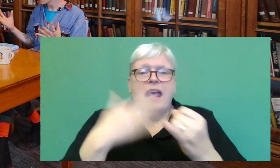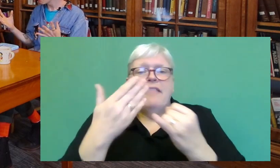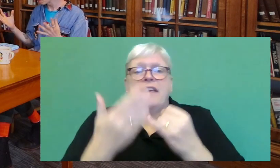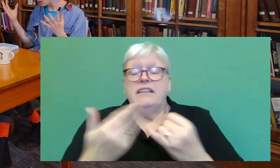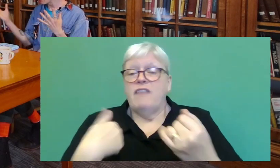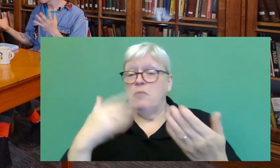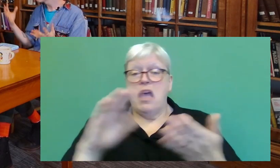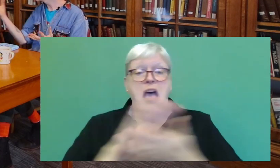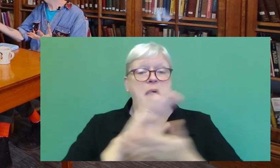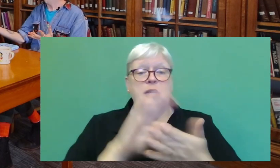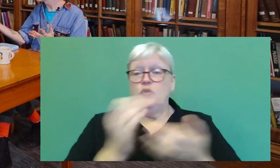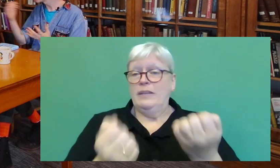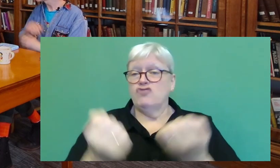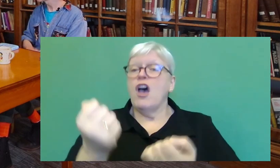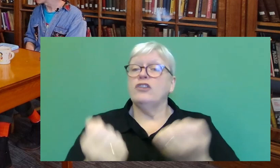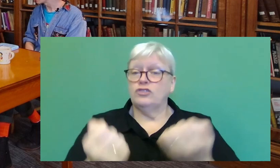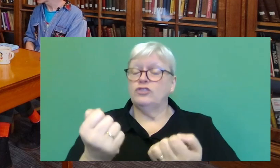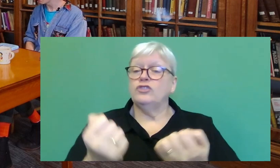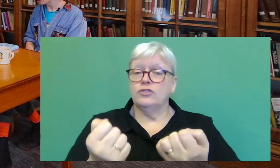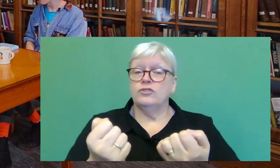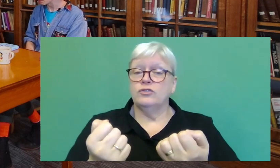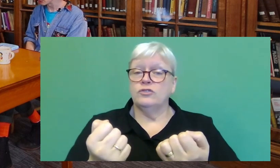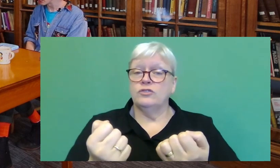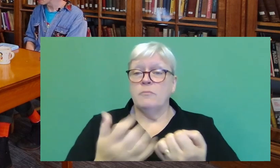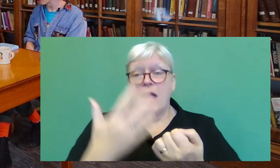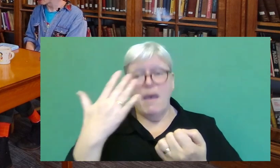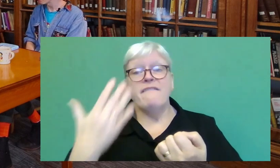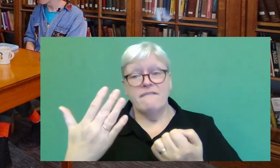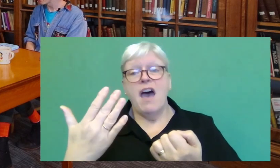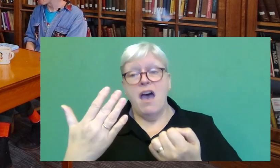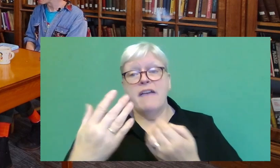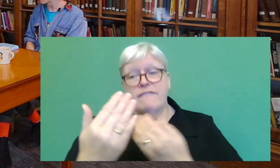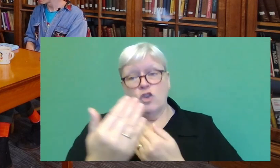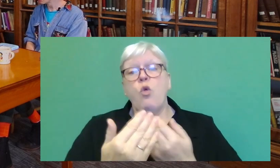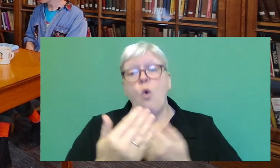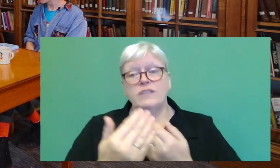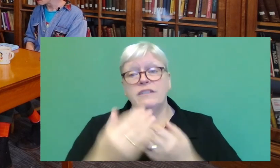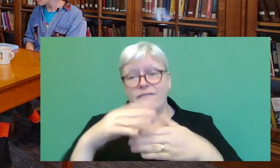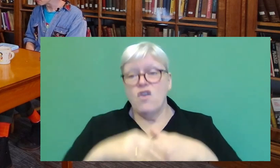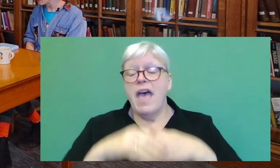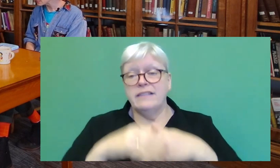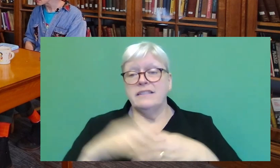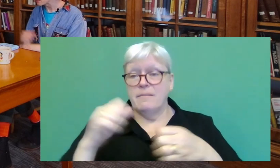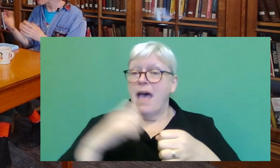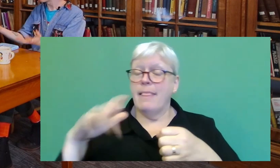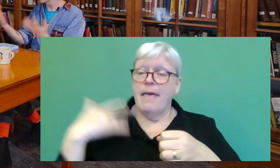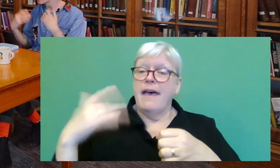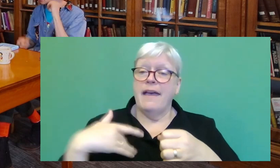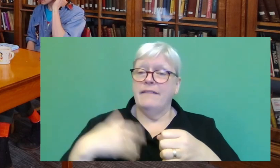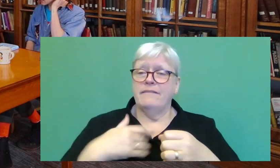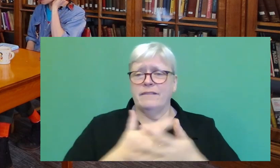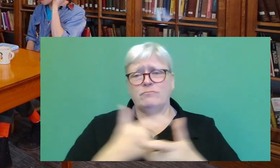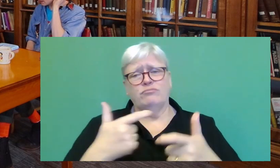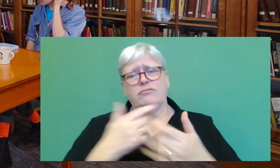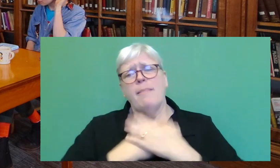judged by the 5 closest friends that I've kept in my life, and the amount of love I've invested in them,